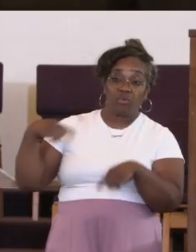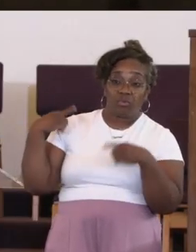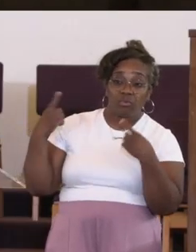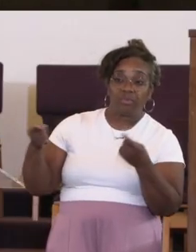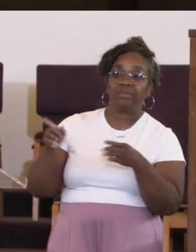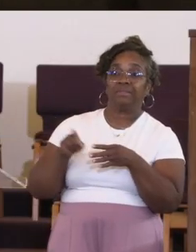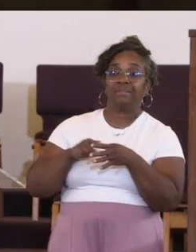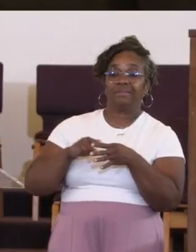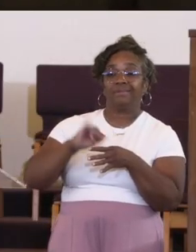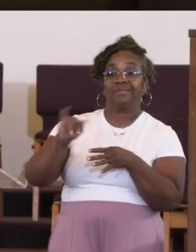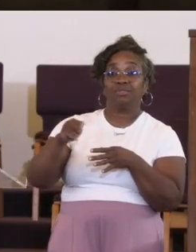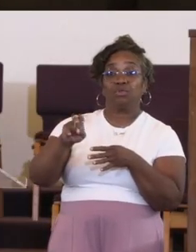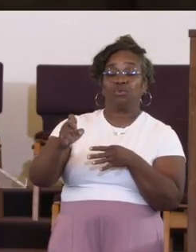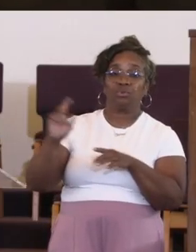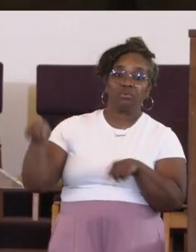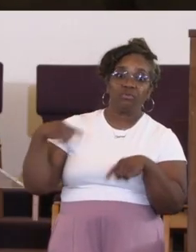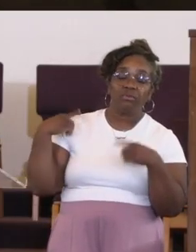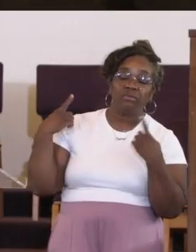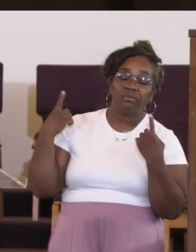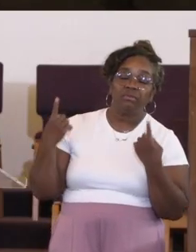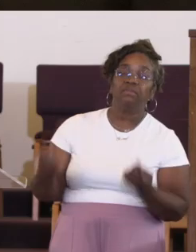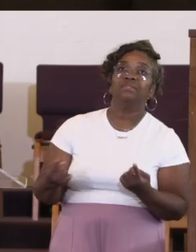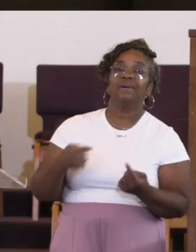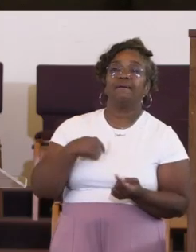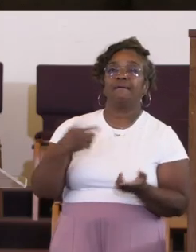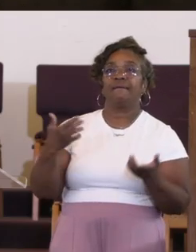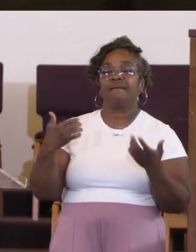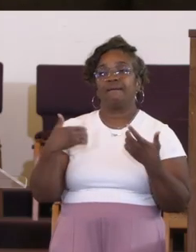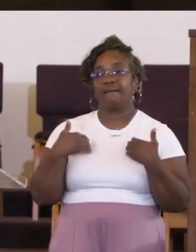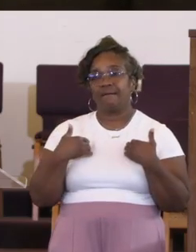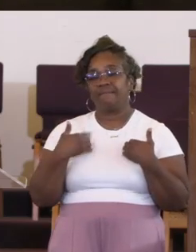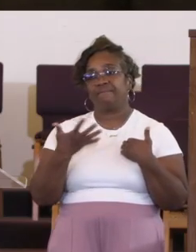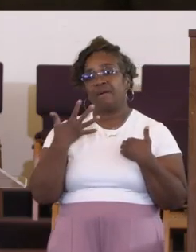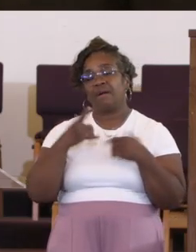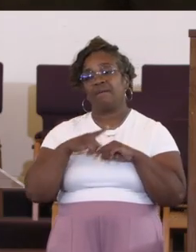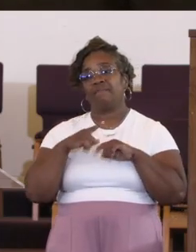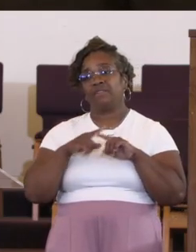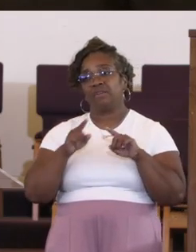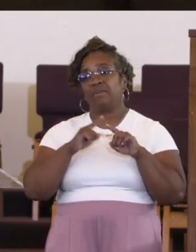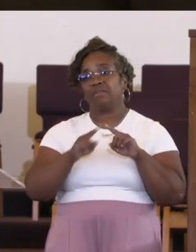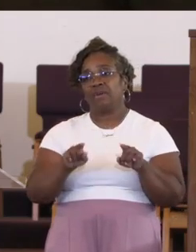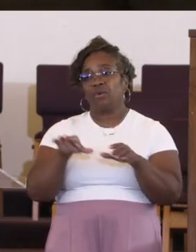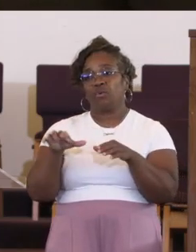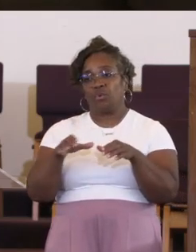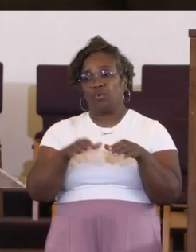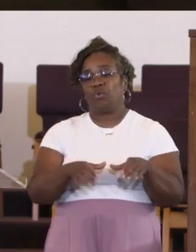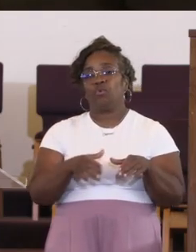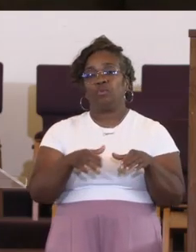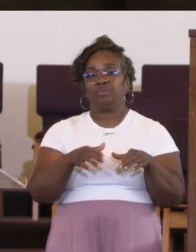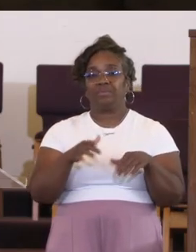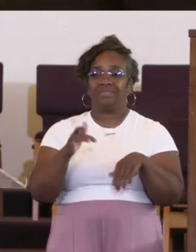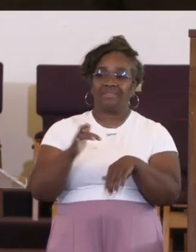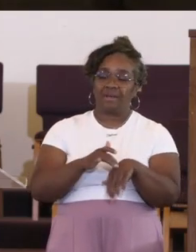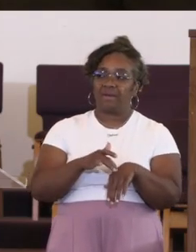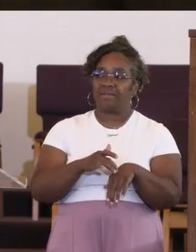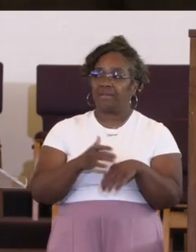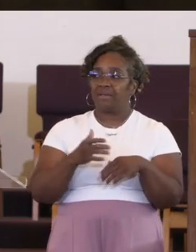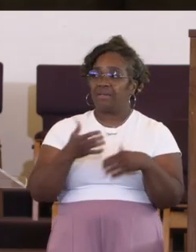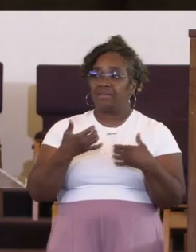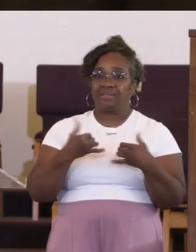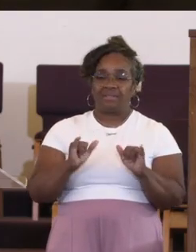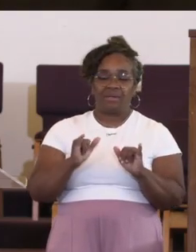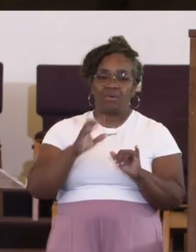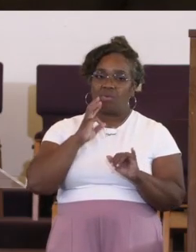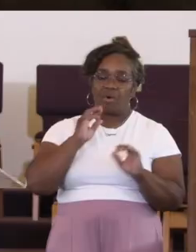June. I have had 5 different crews come out there, And to this day, I still don't have water. But